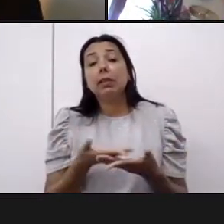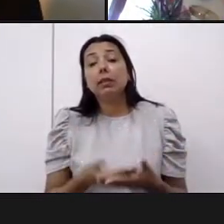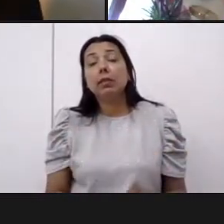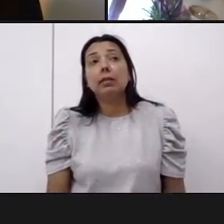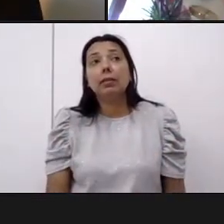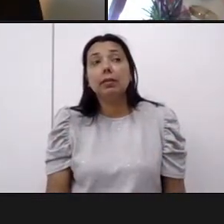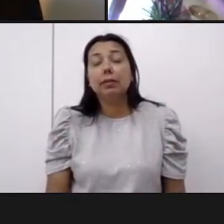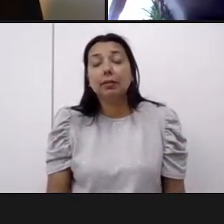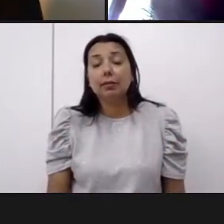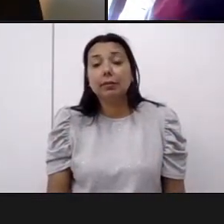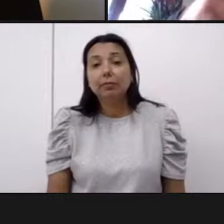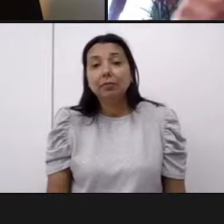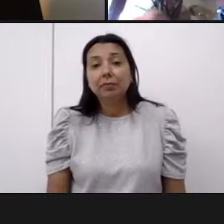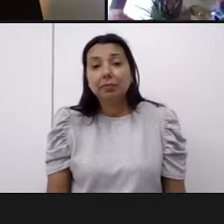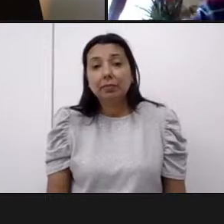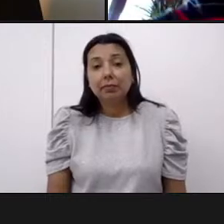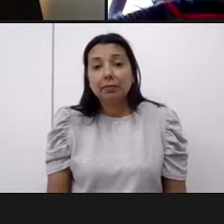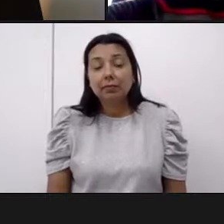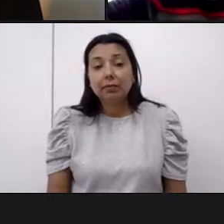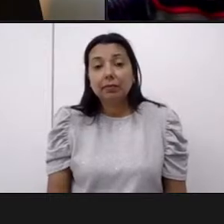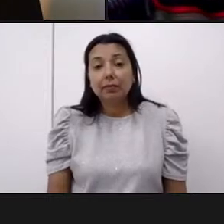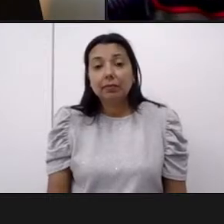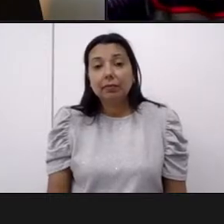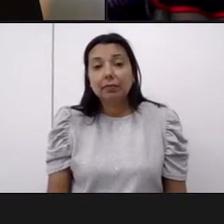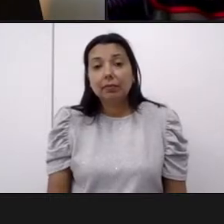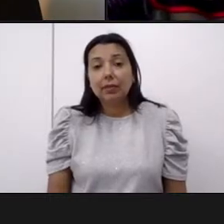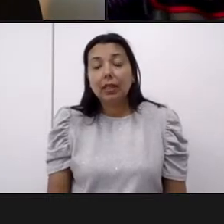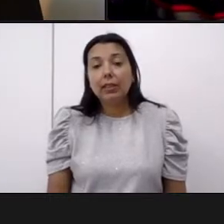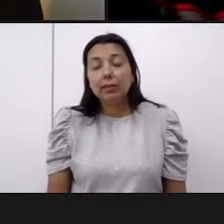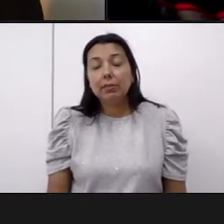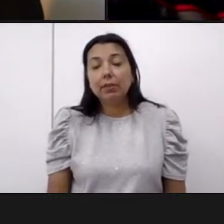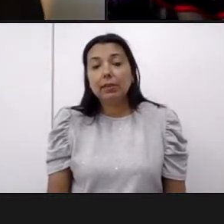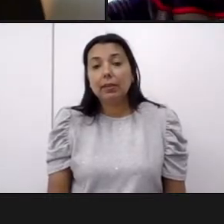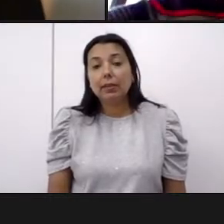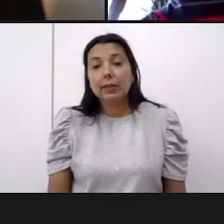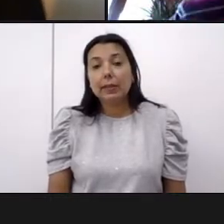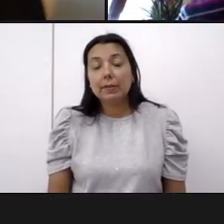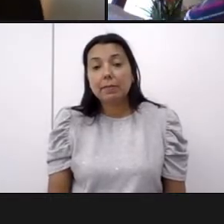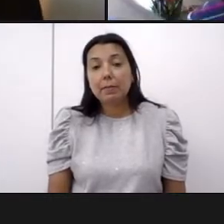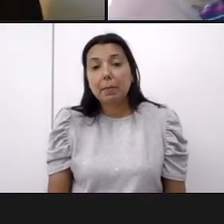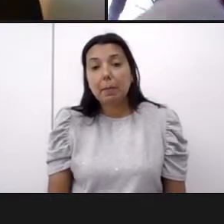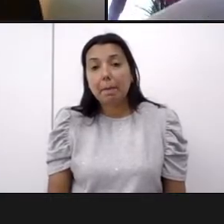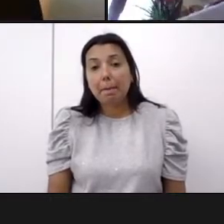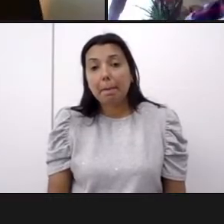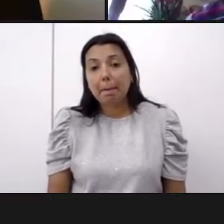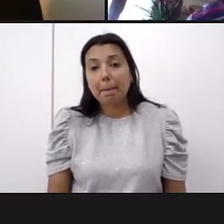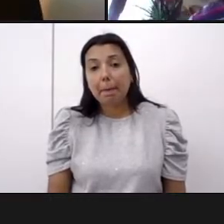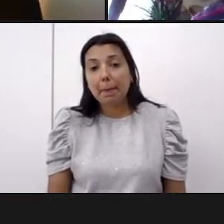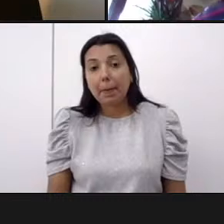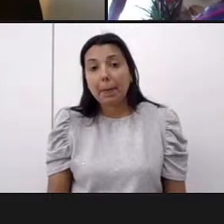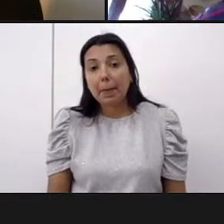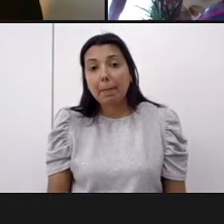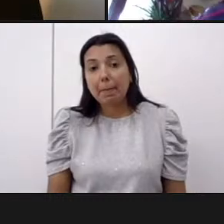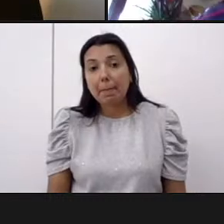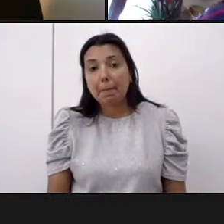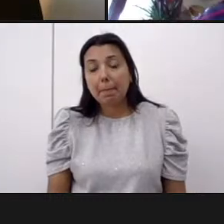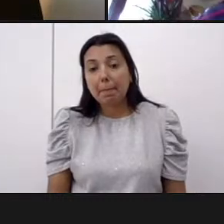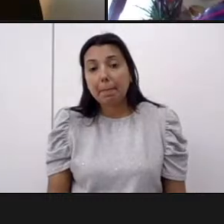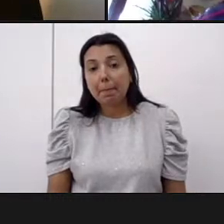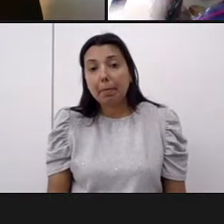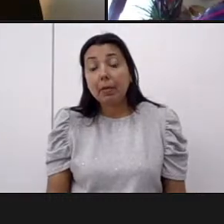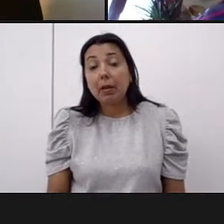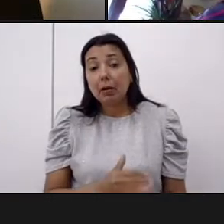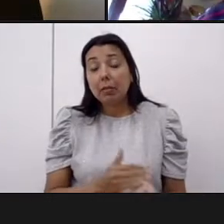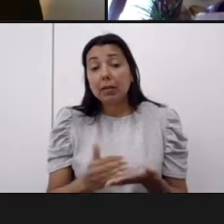a long time, as most of our projects, we know when it's starting, but it's hard to say